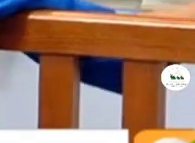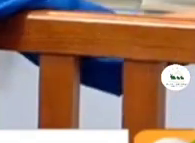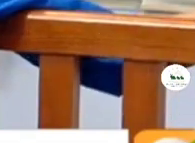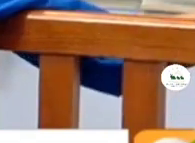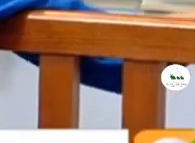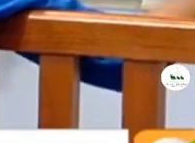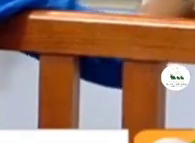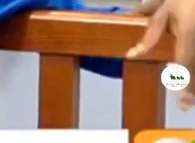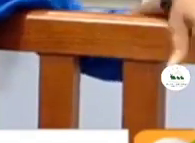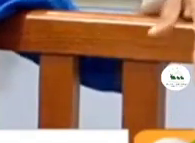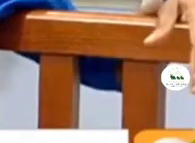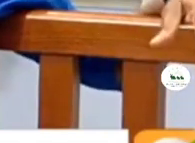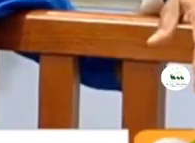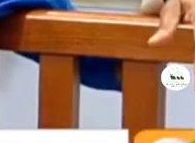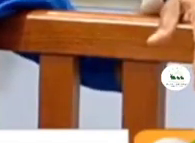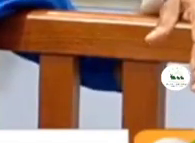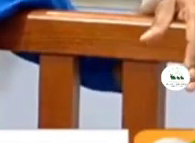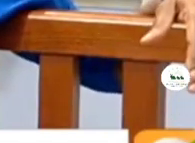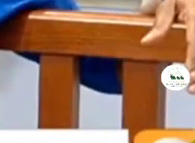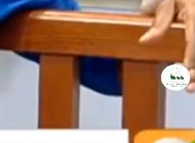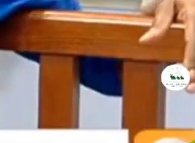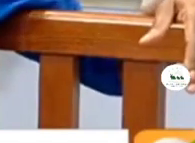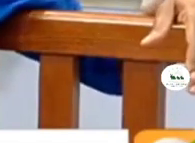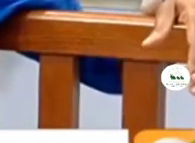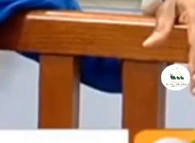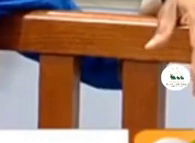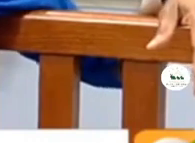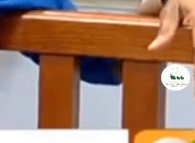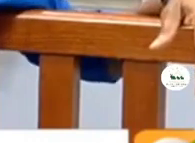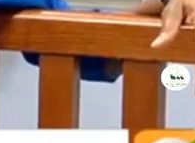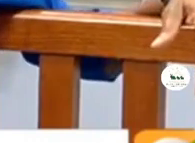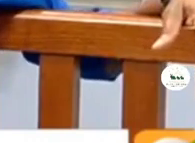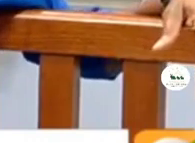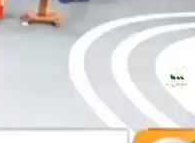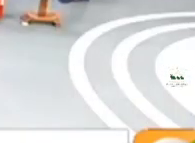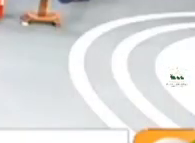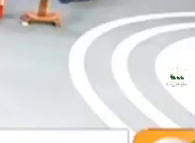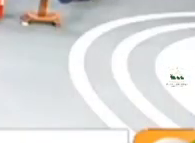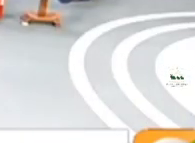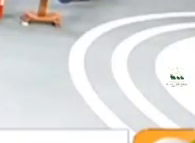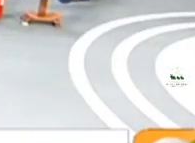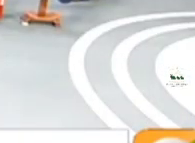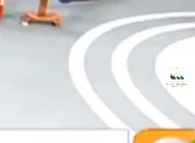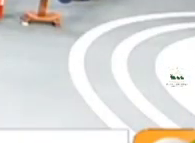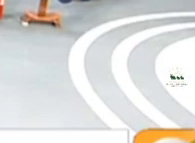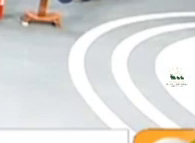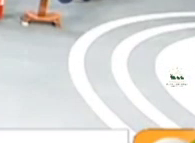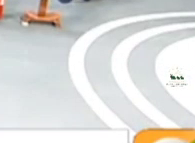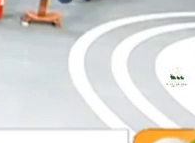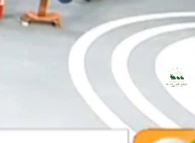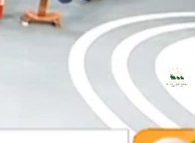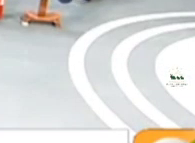myself for electoral politics. Meaning what? Intellectual?